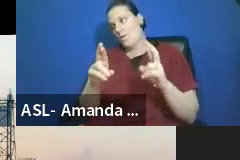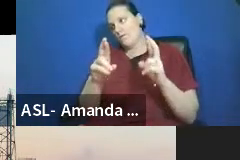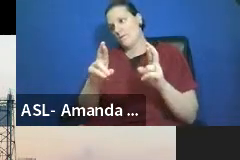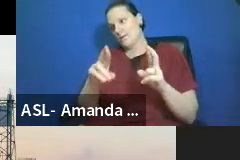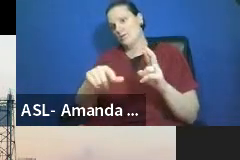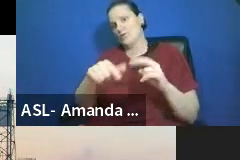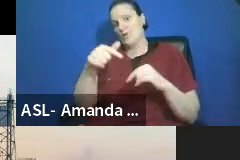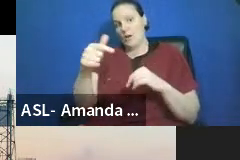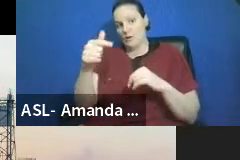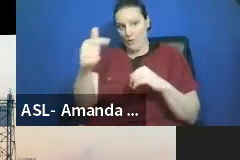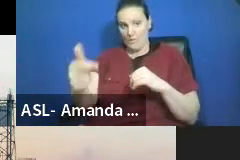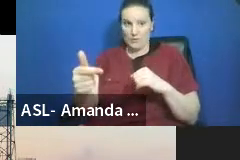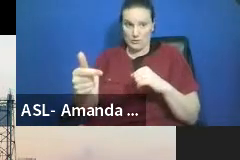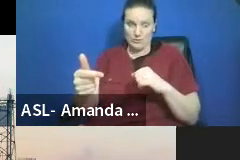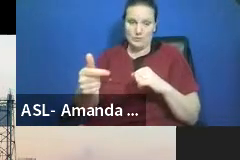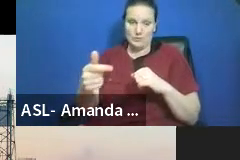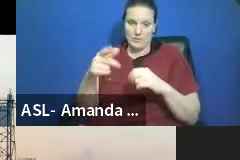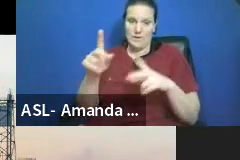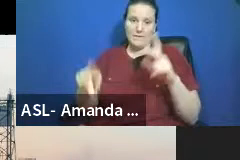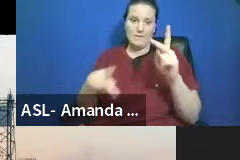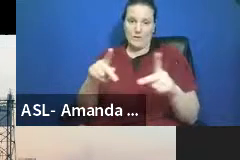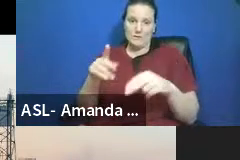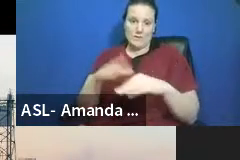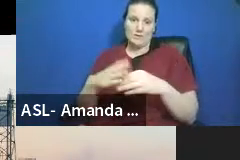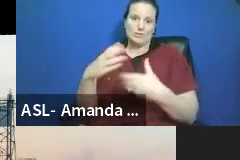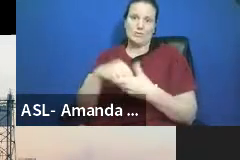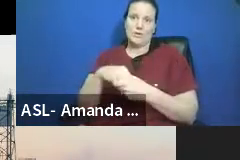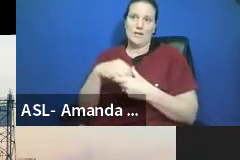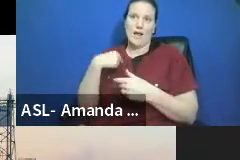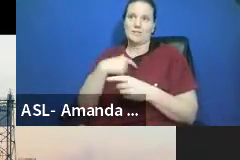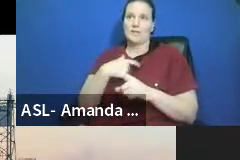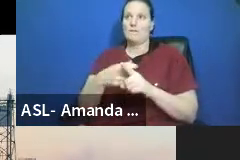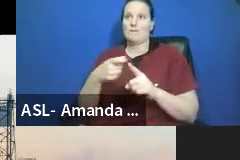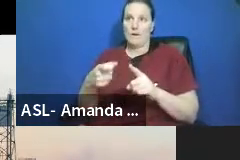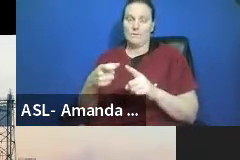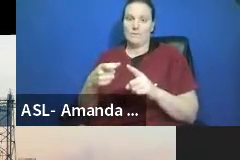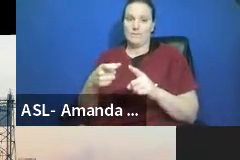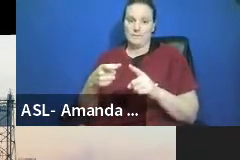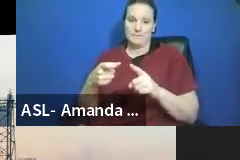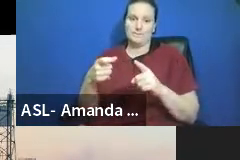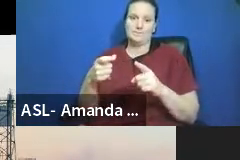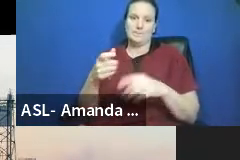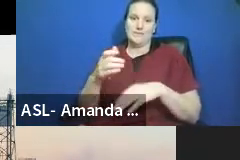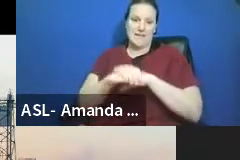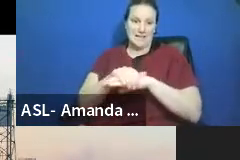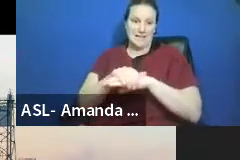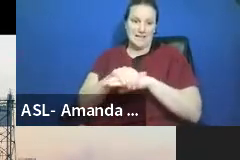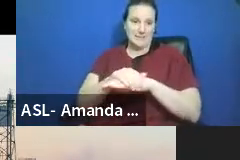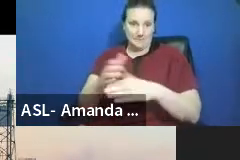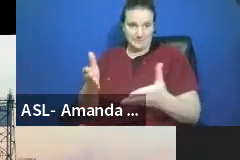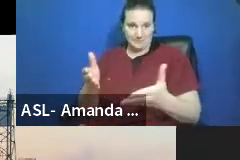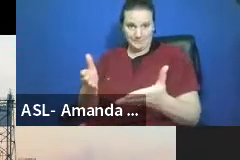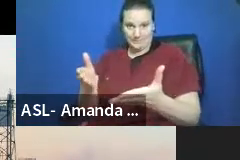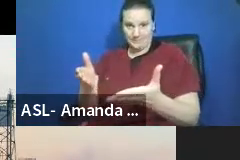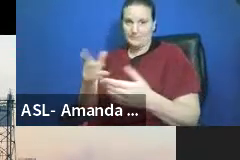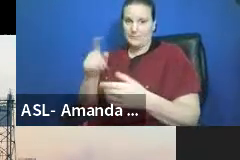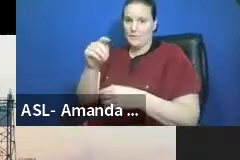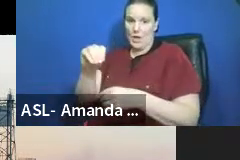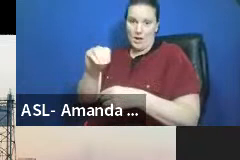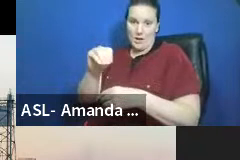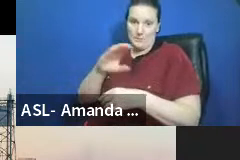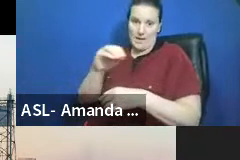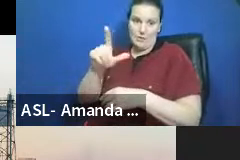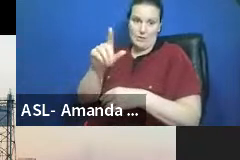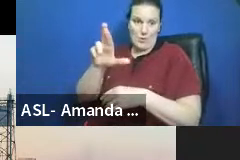it on over to the folks that are joining us from England. And Tom